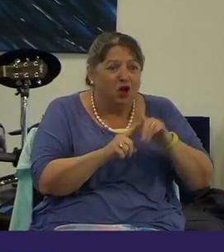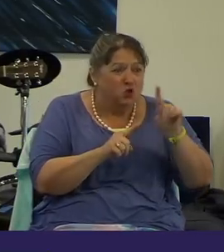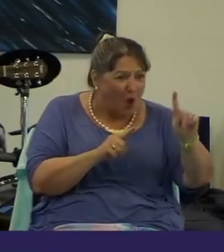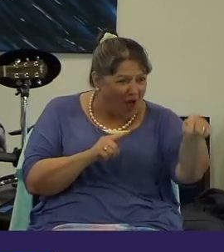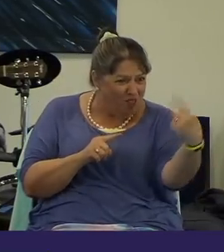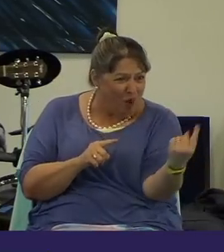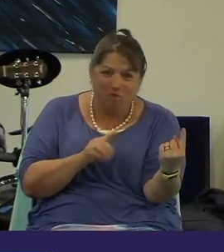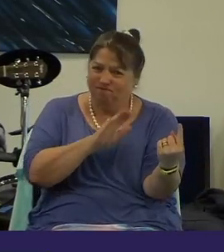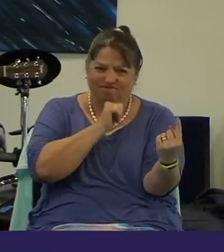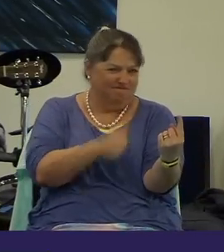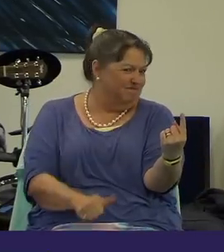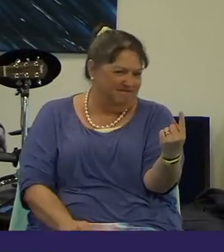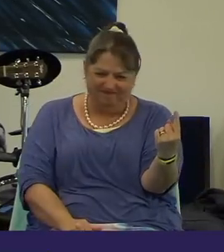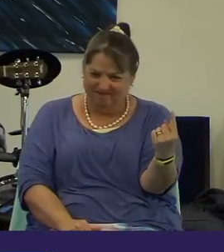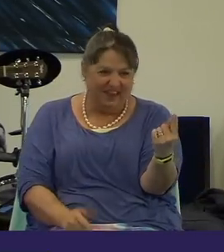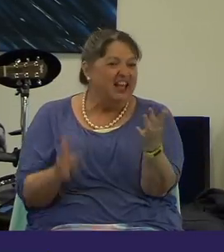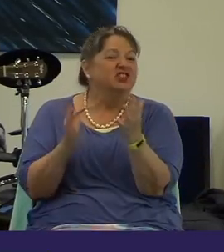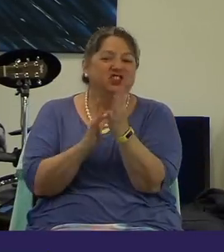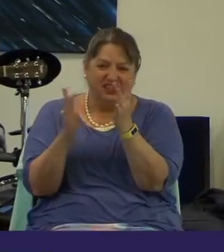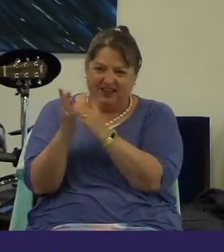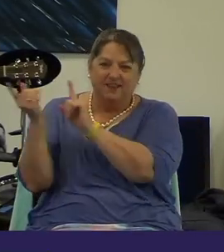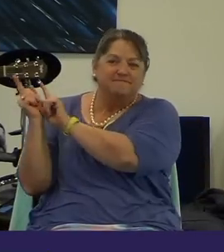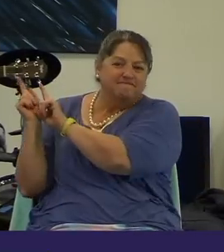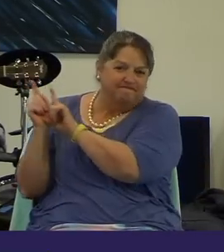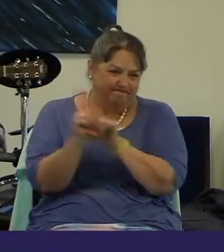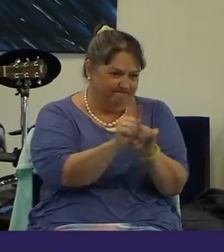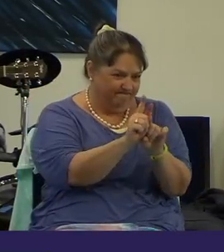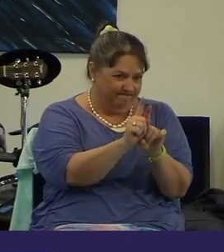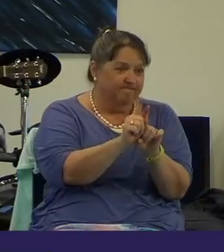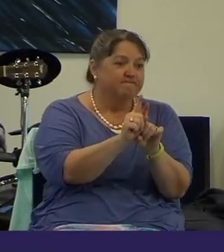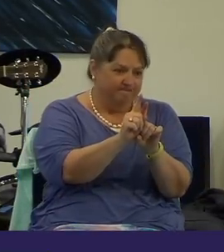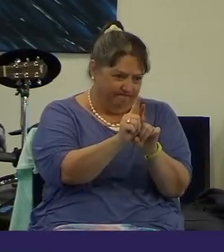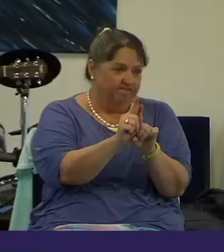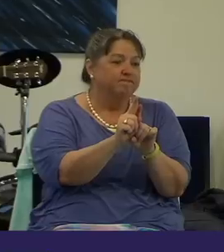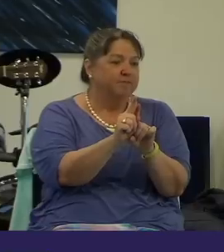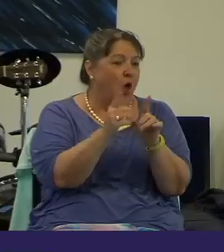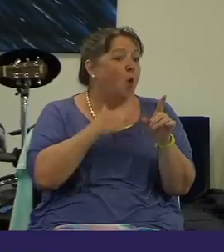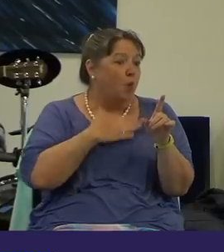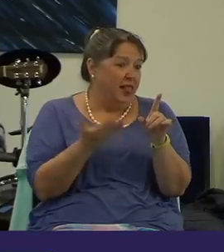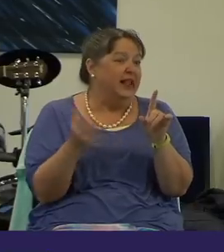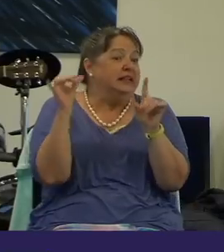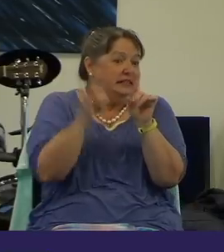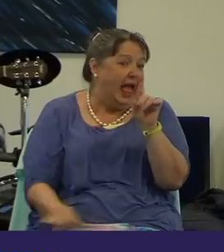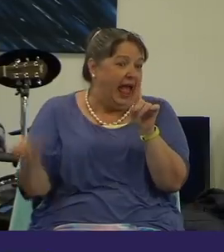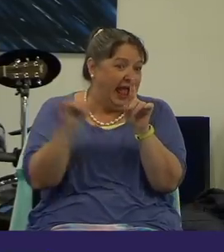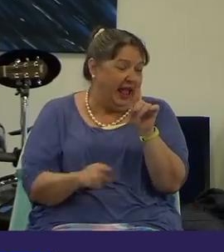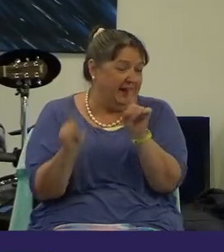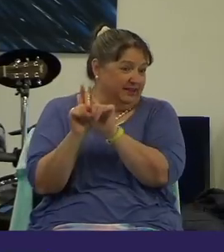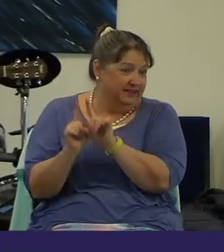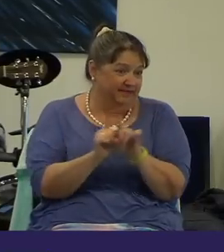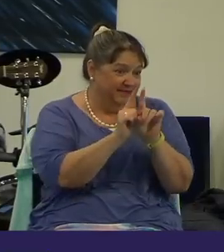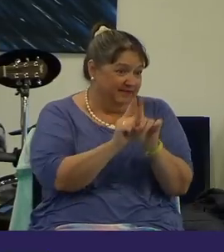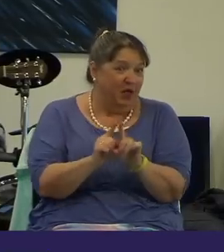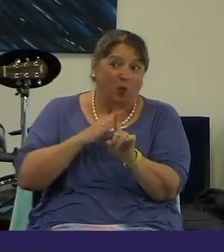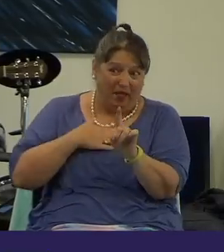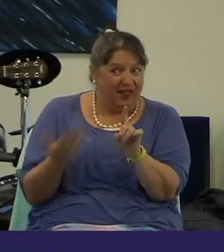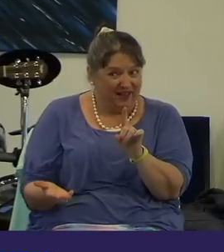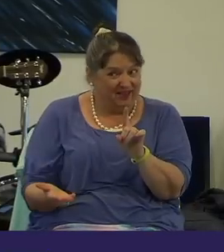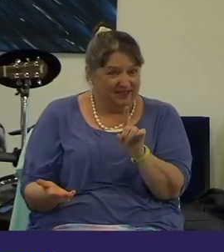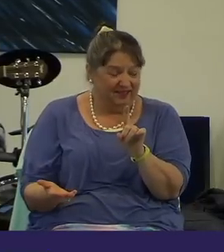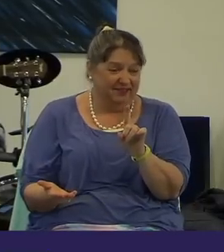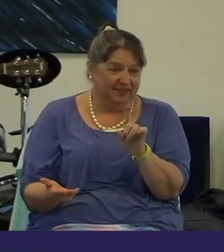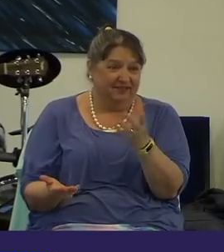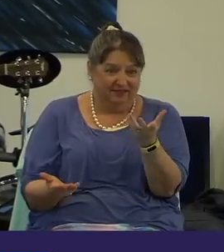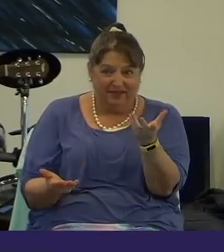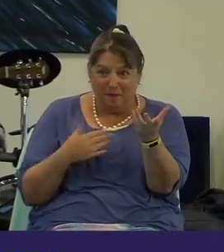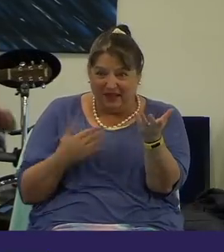alone. There is Jesus, and there will be Jesus with you every single step of the way. Would